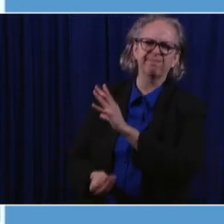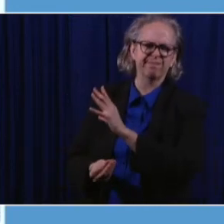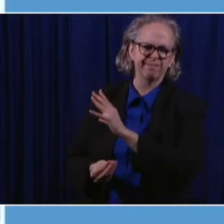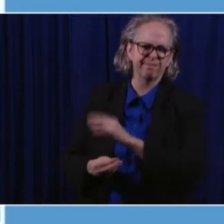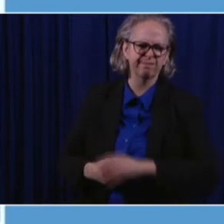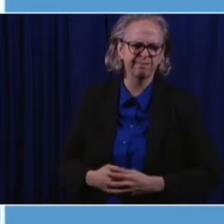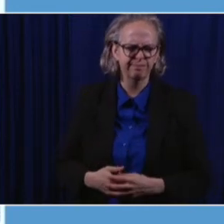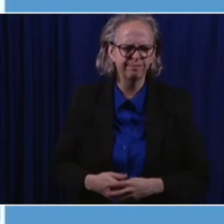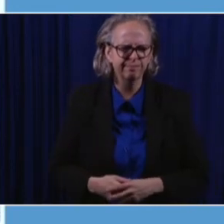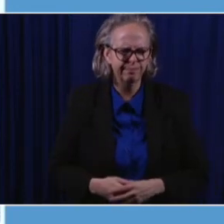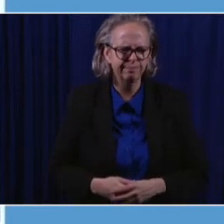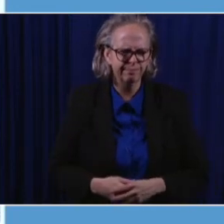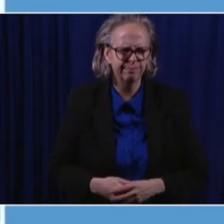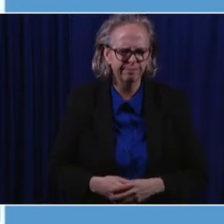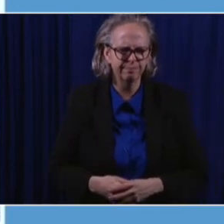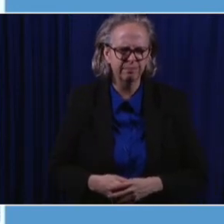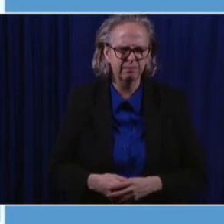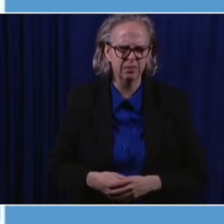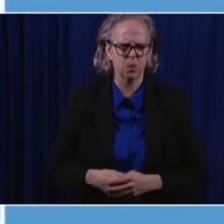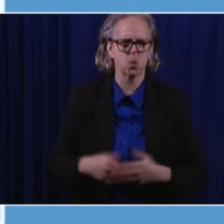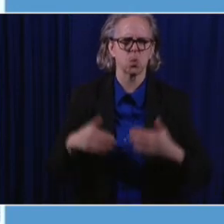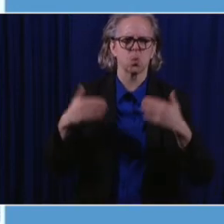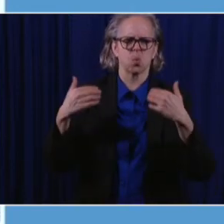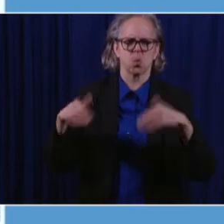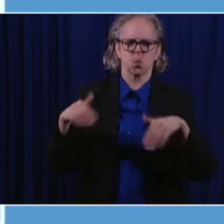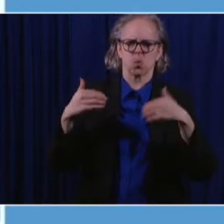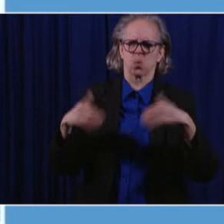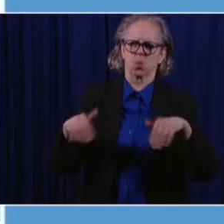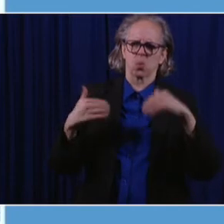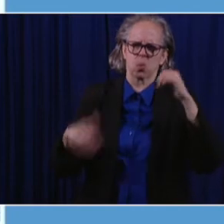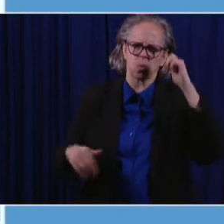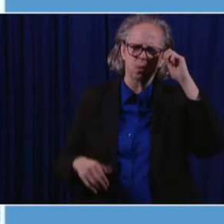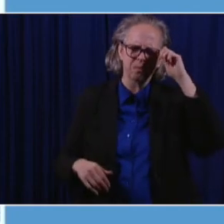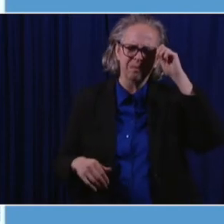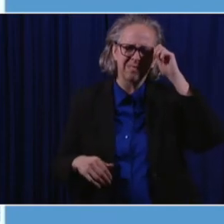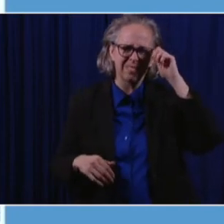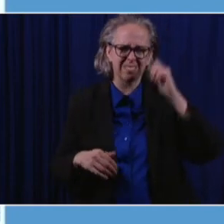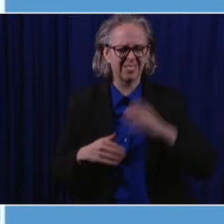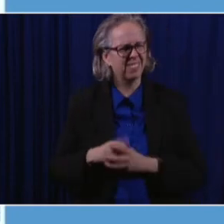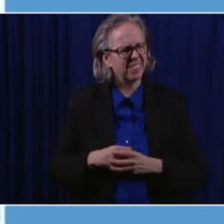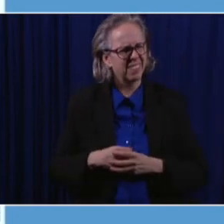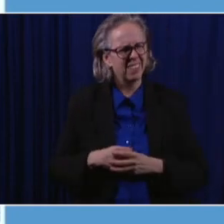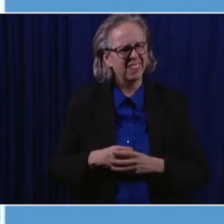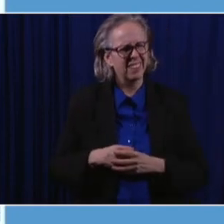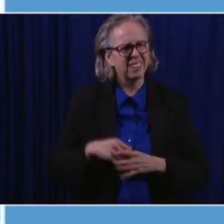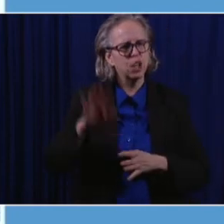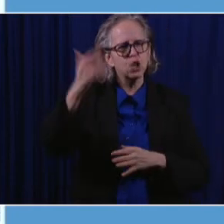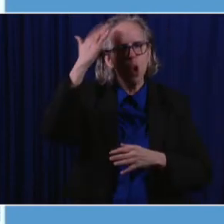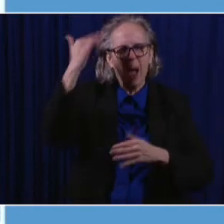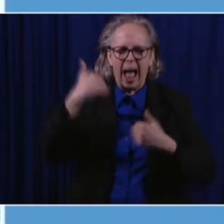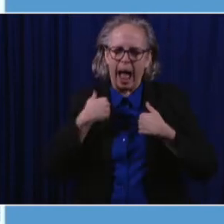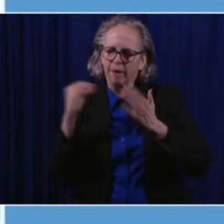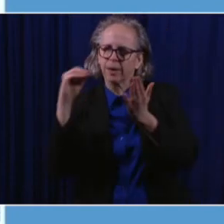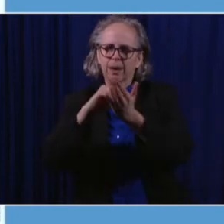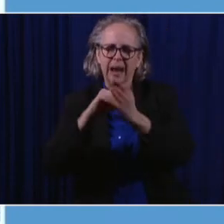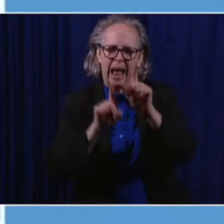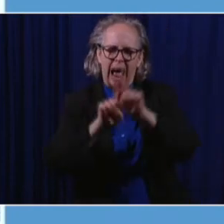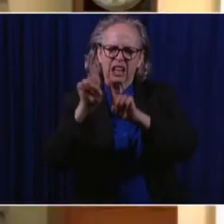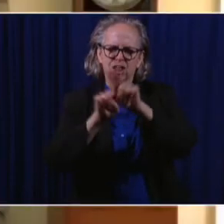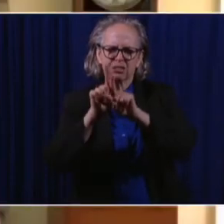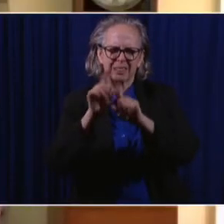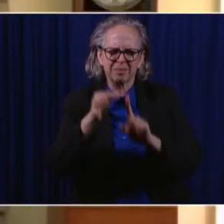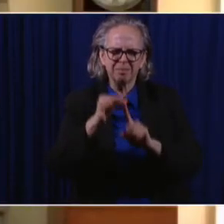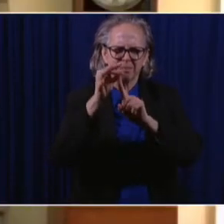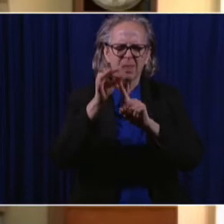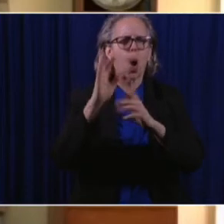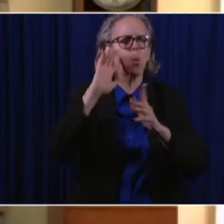from today. Now, there has to be an asterisk by this, and let me take a moment to explain it. The big picture is